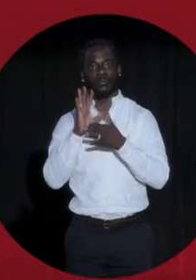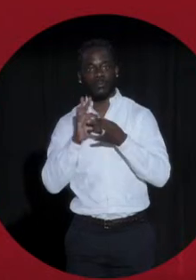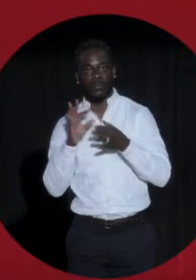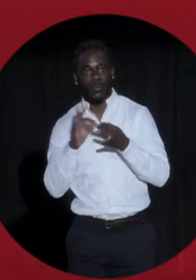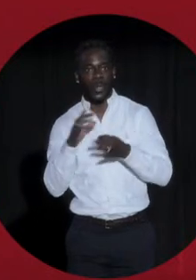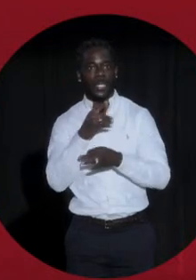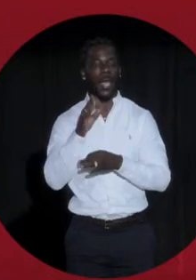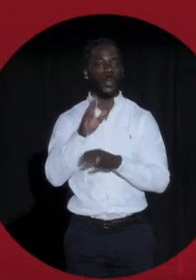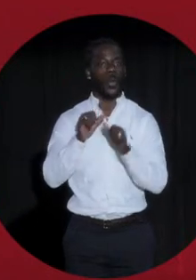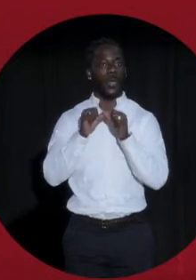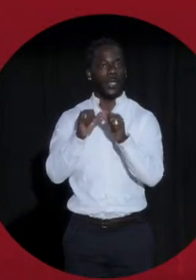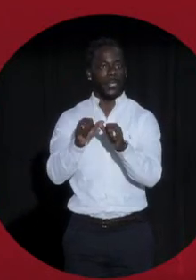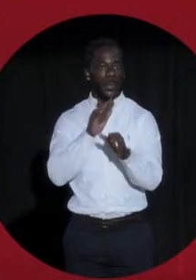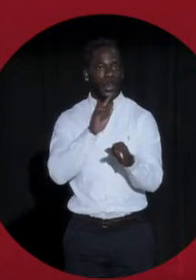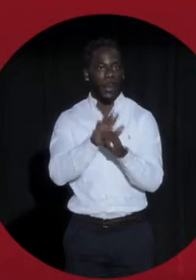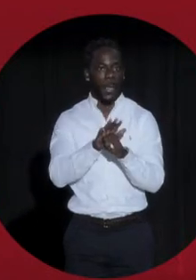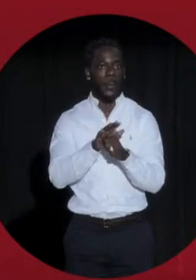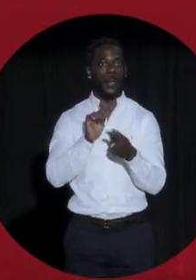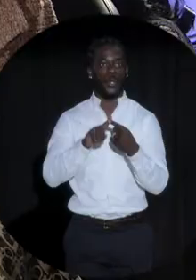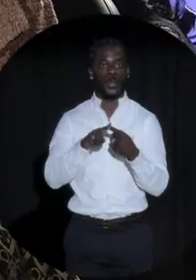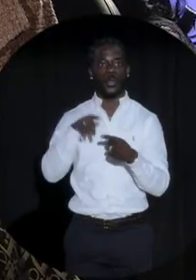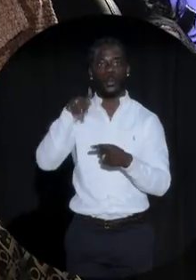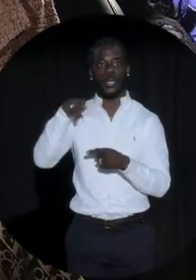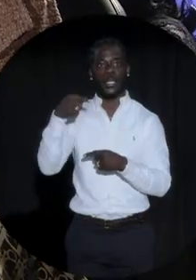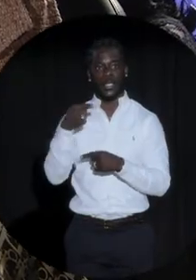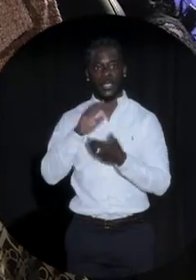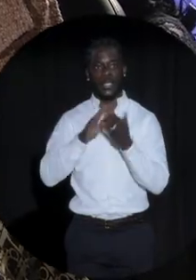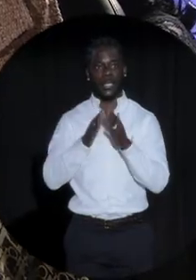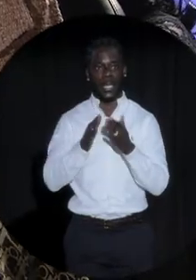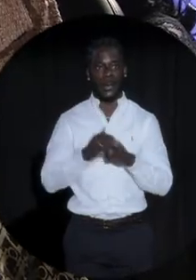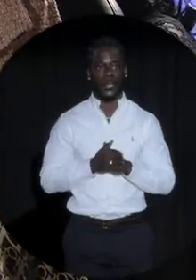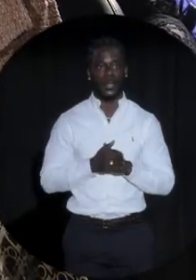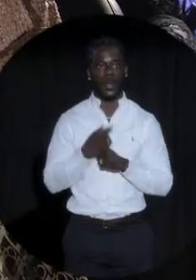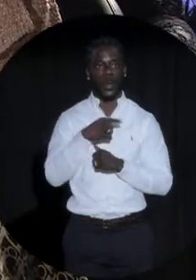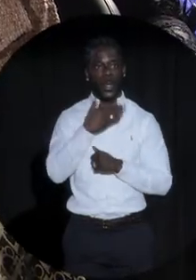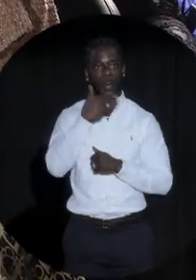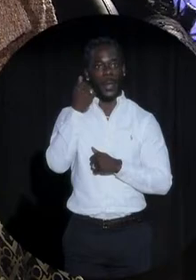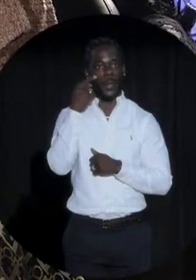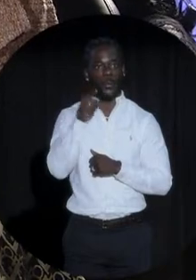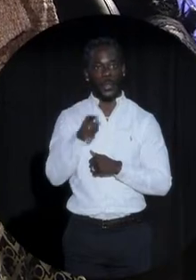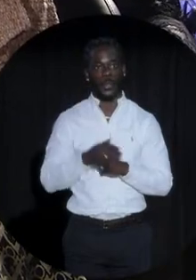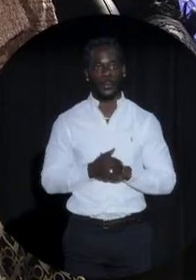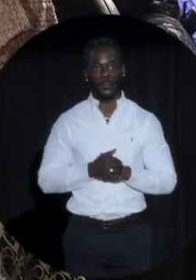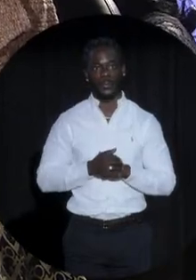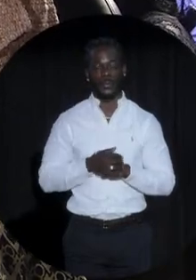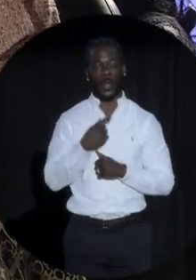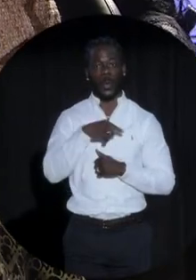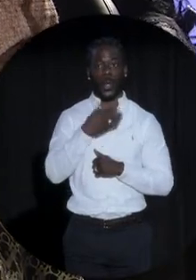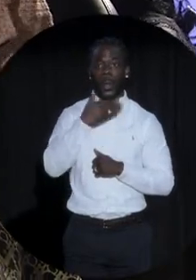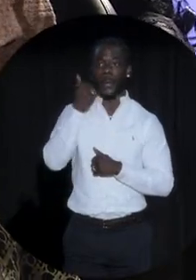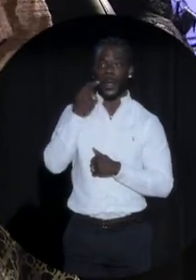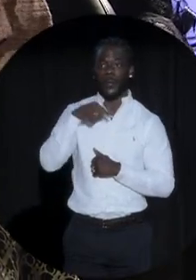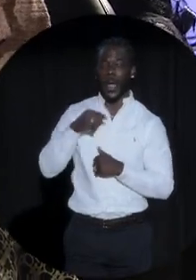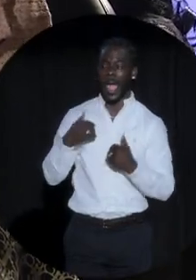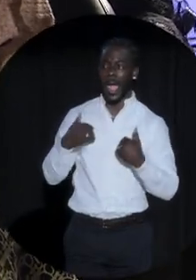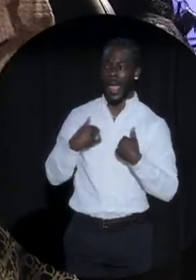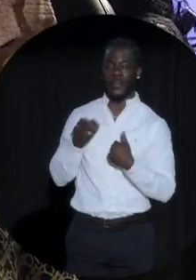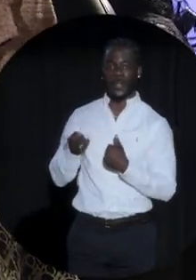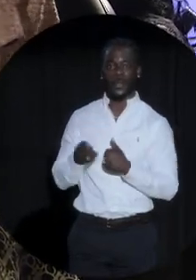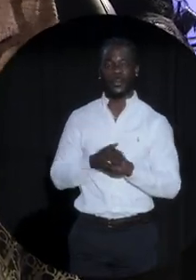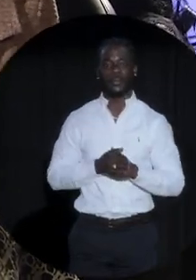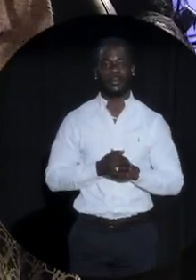continued commitment to Prince George's County. We are better for you. We are better for having you.